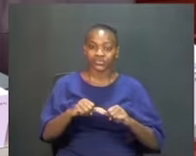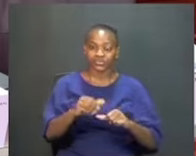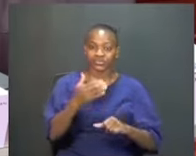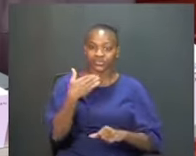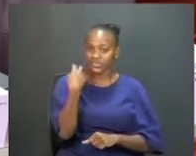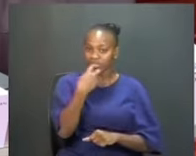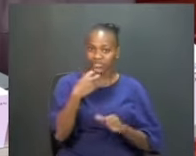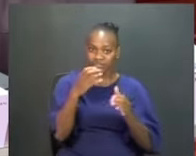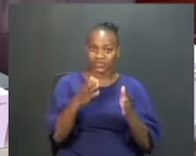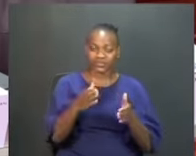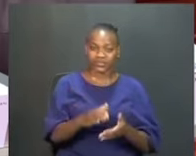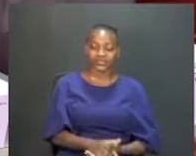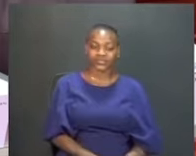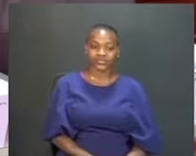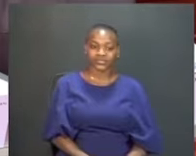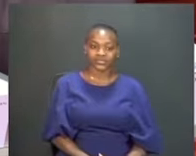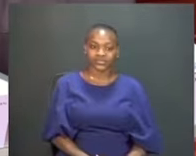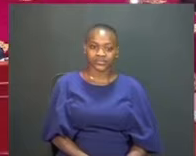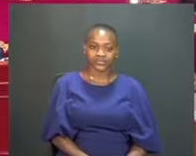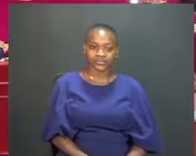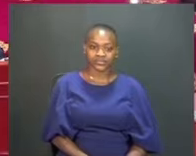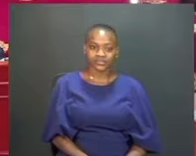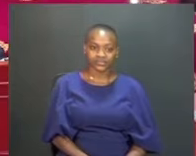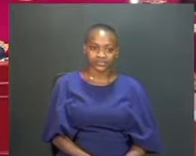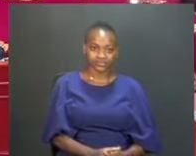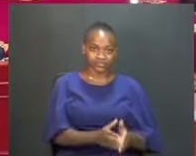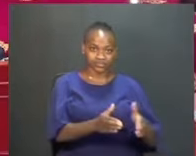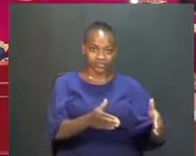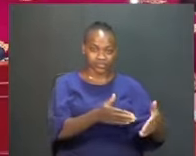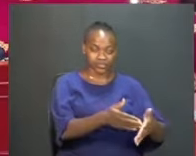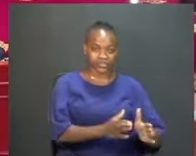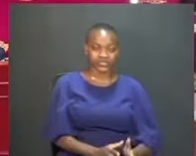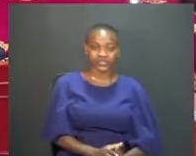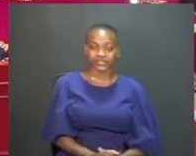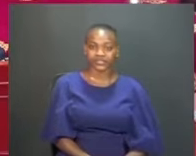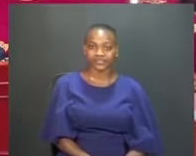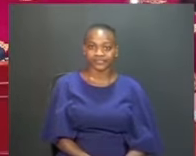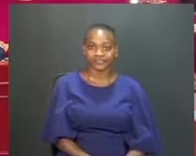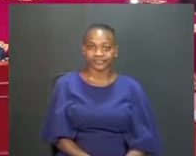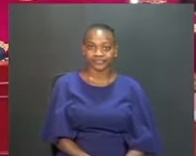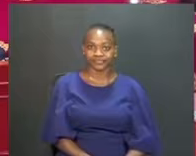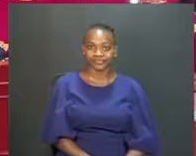Speaker. Yes, Majority Leader. Mr. Speaker,